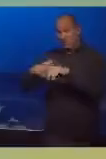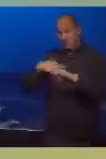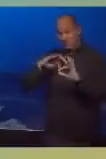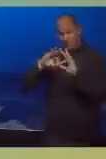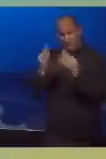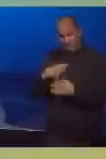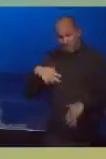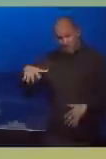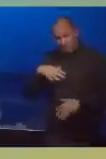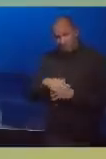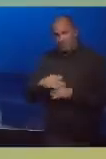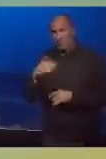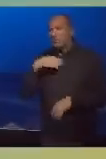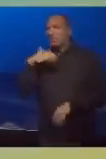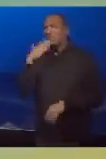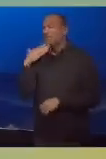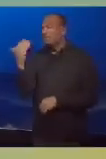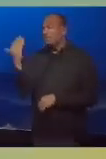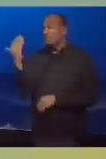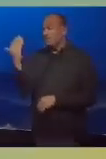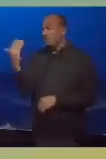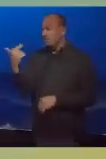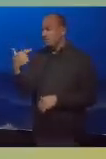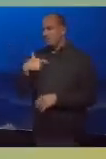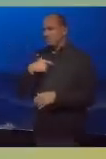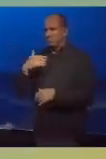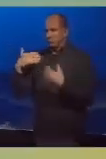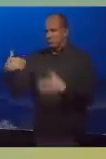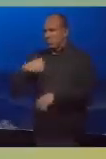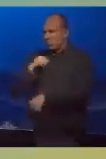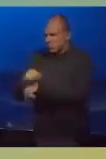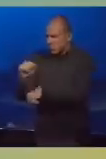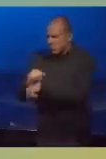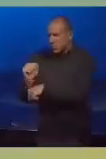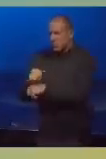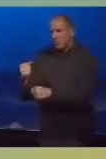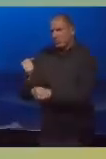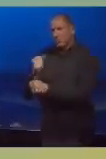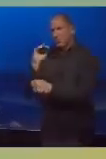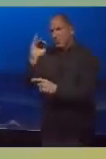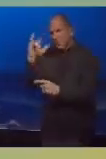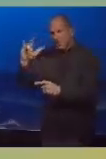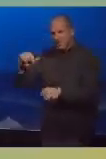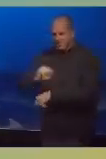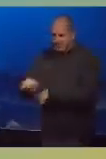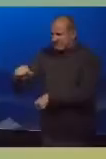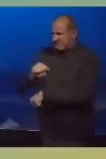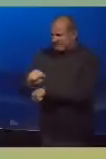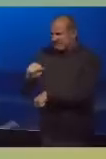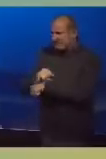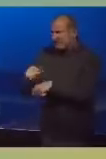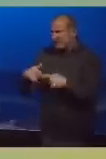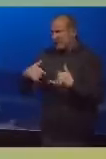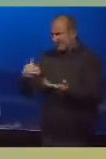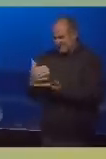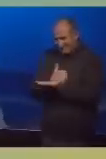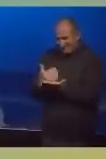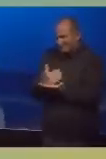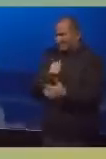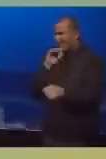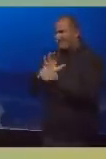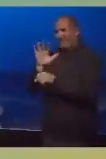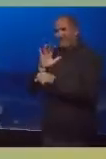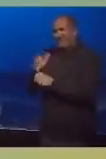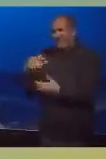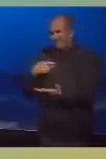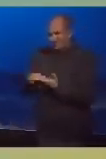years, I was employed at a grinding mill, but still, the money that I got was not sufficient to